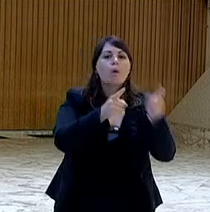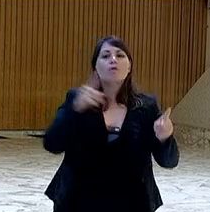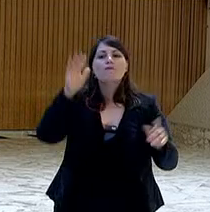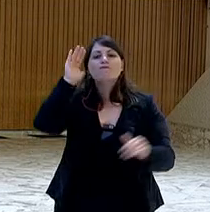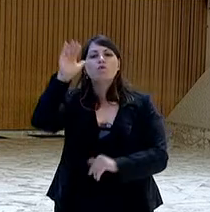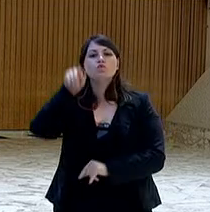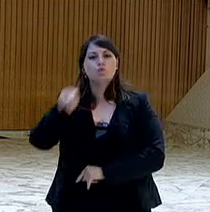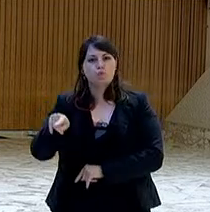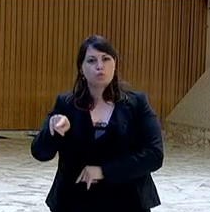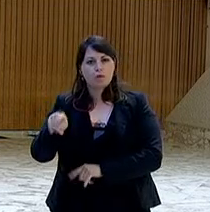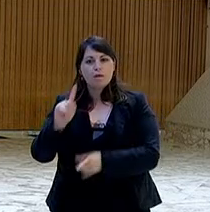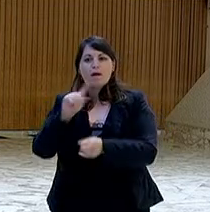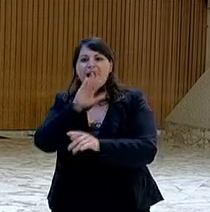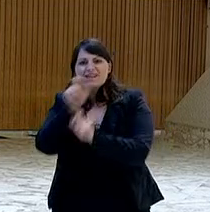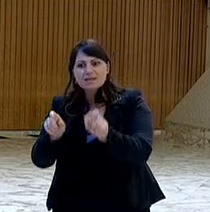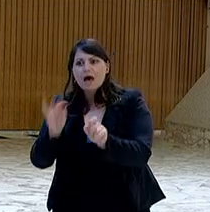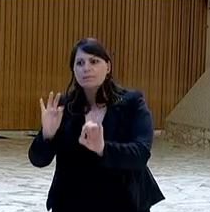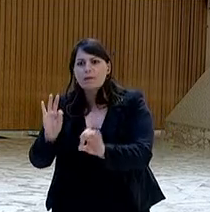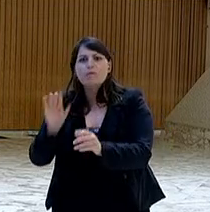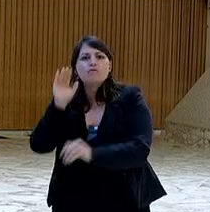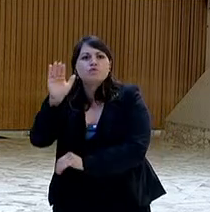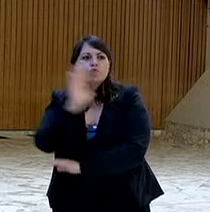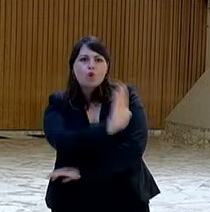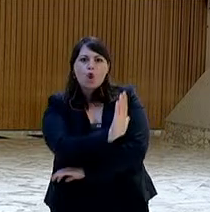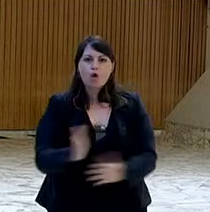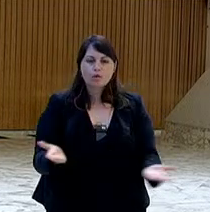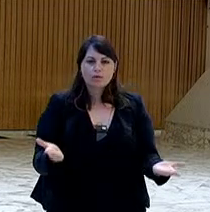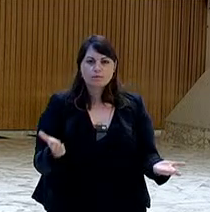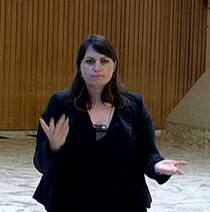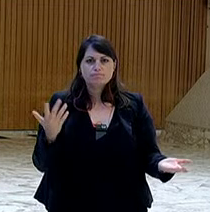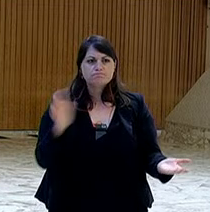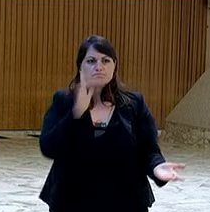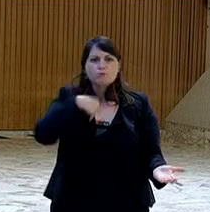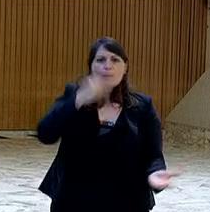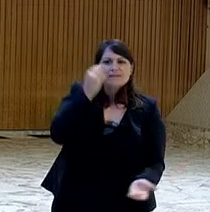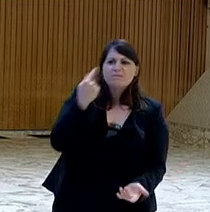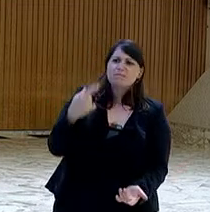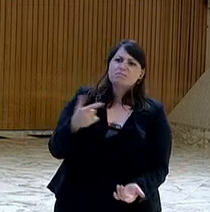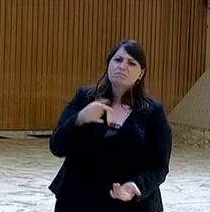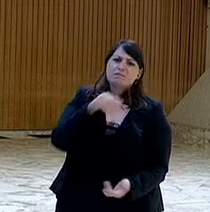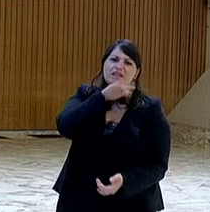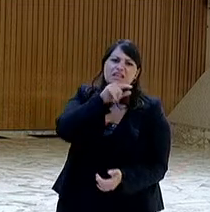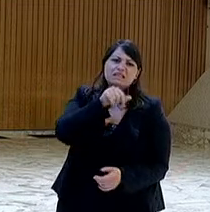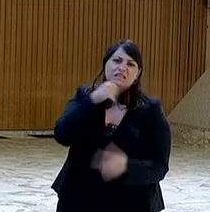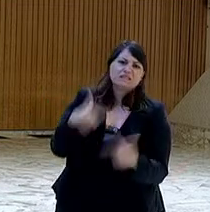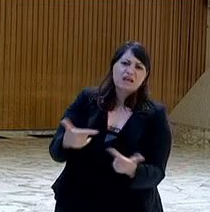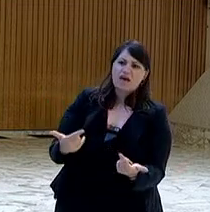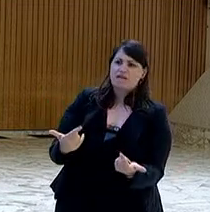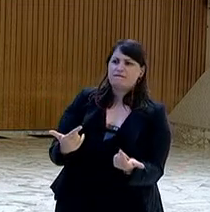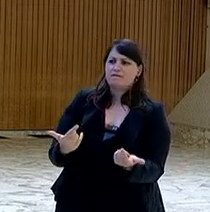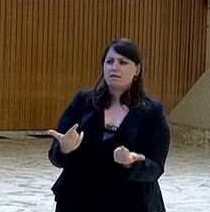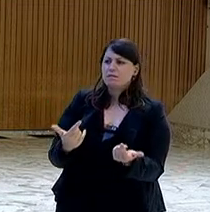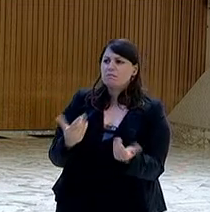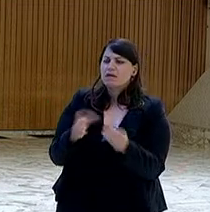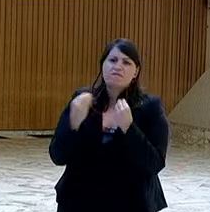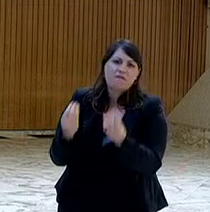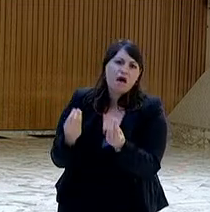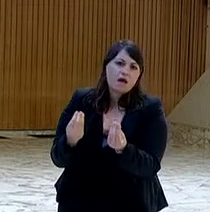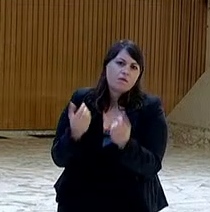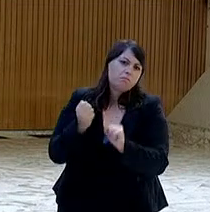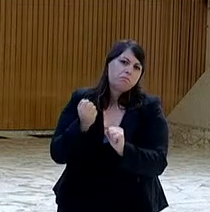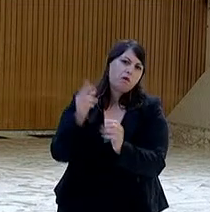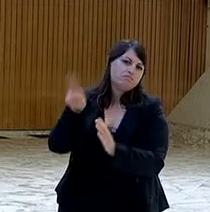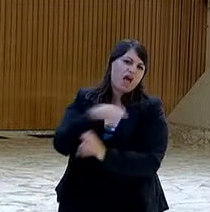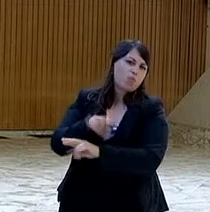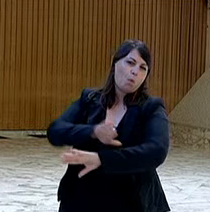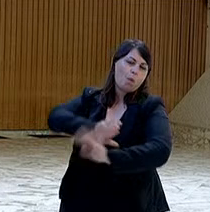end. They're no longer useful. They can be disposed." Francis says no, and he presents Simeon